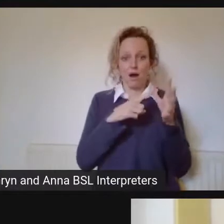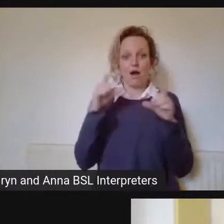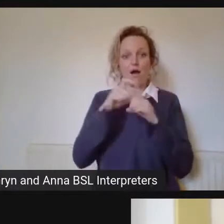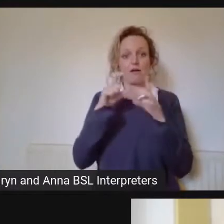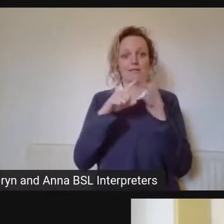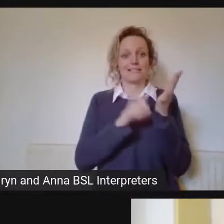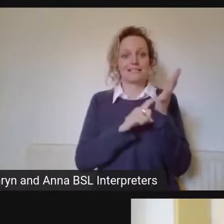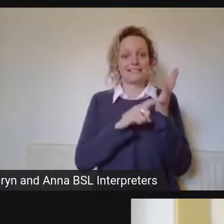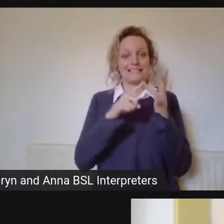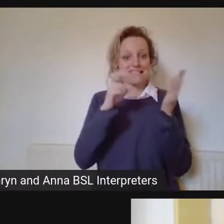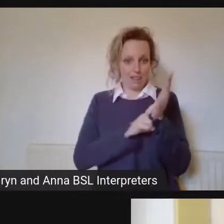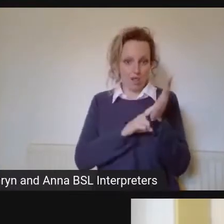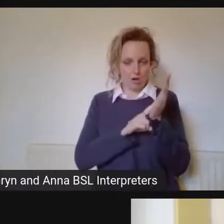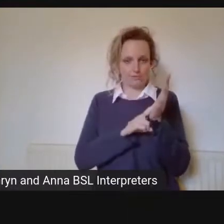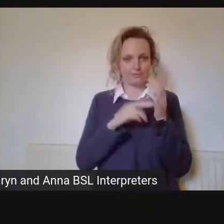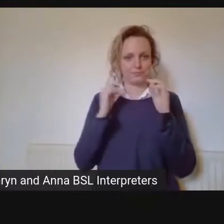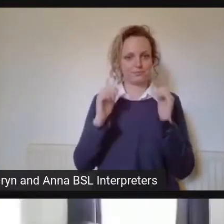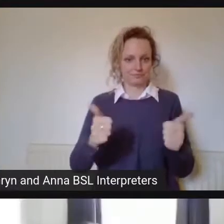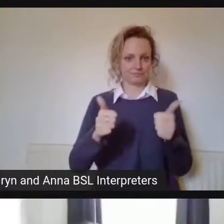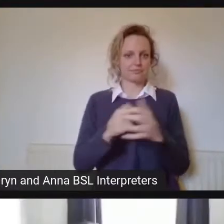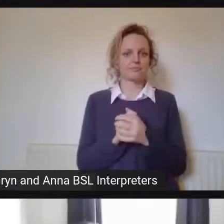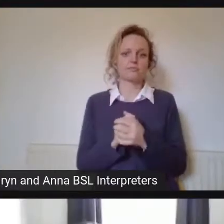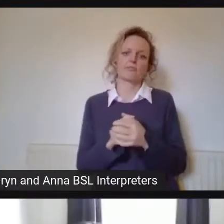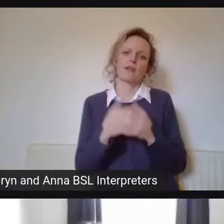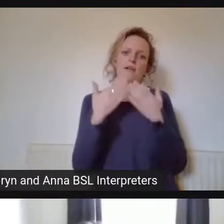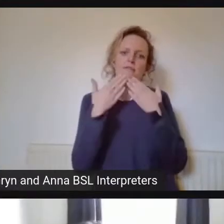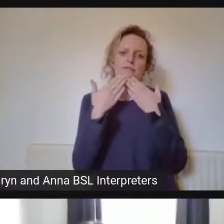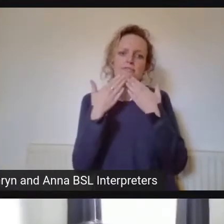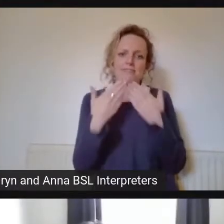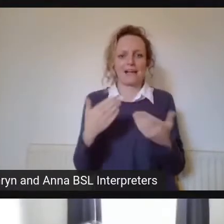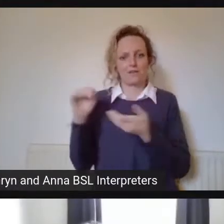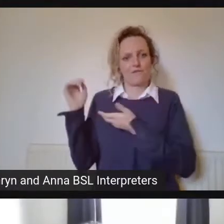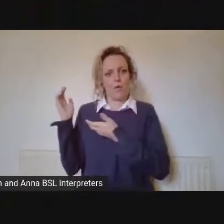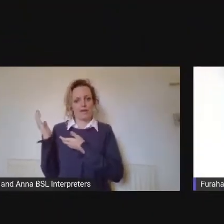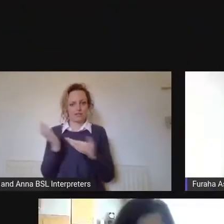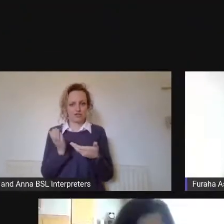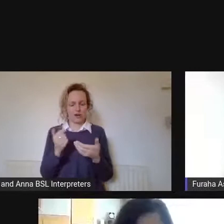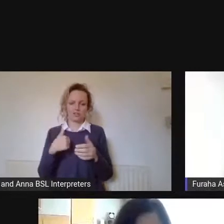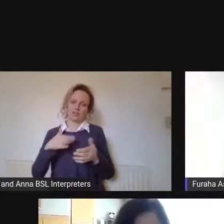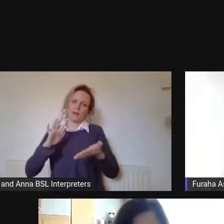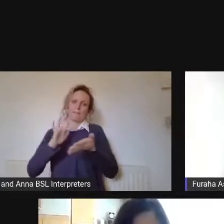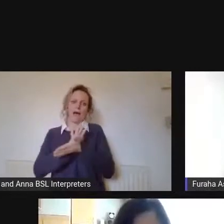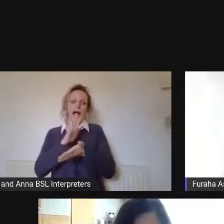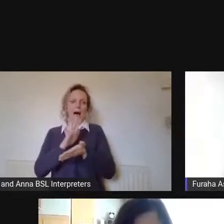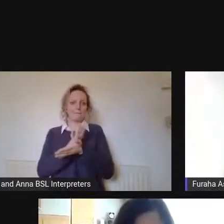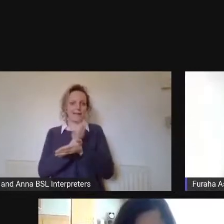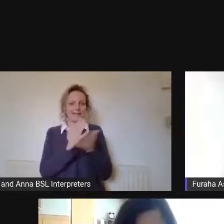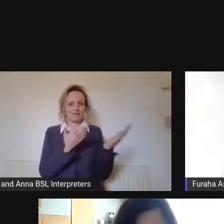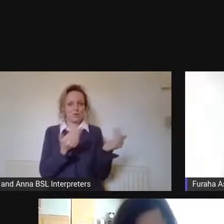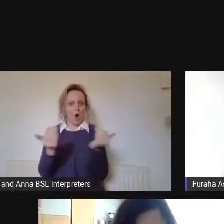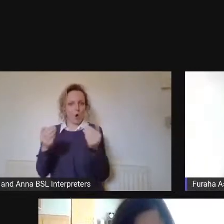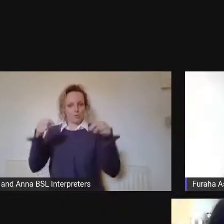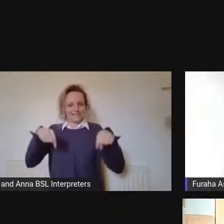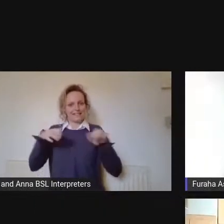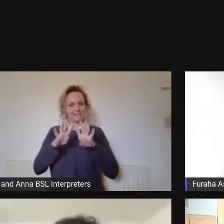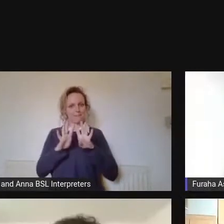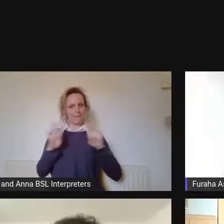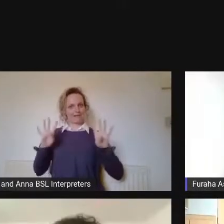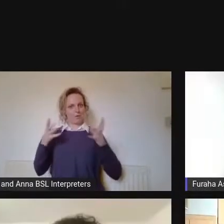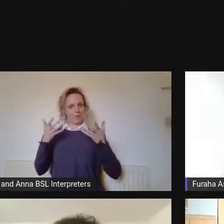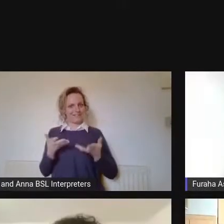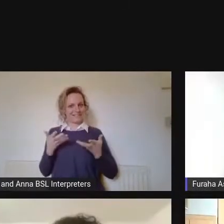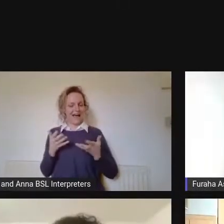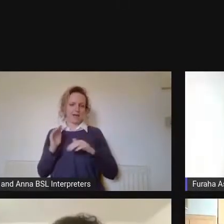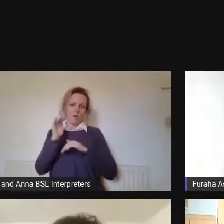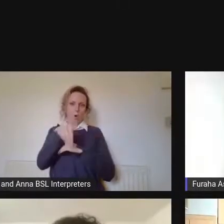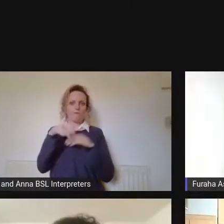Teresa. Thanks very much for that warm introduction, Farah. I'm delighted to be hosting this panel on data